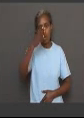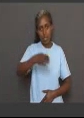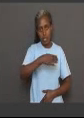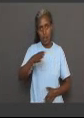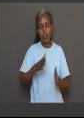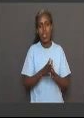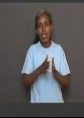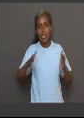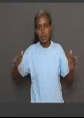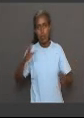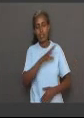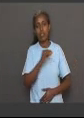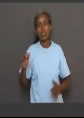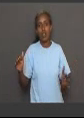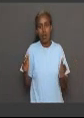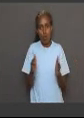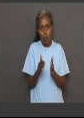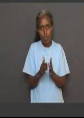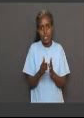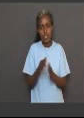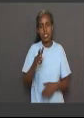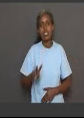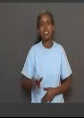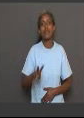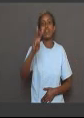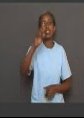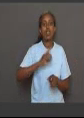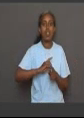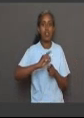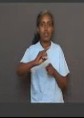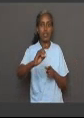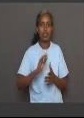or compresses in the vertical direction.